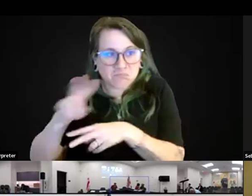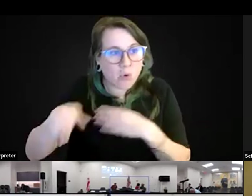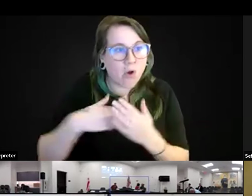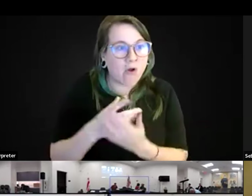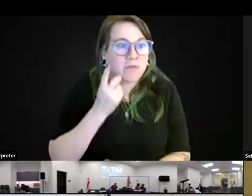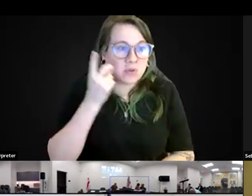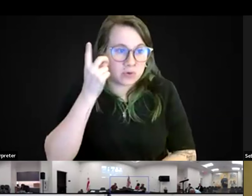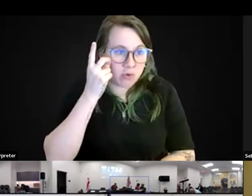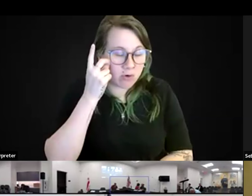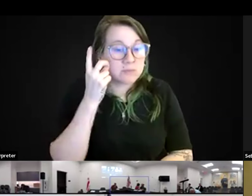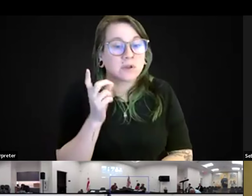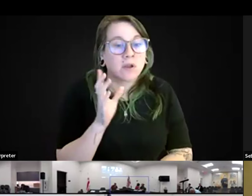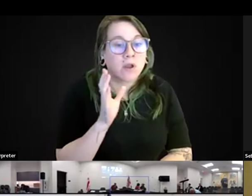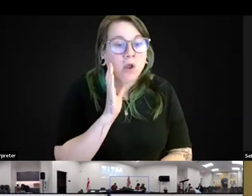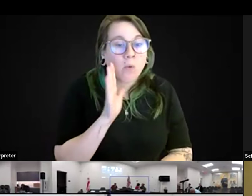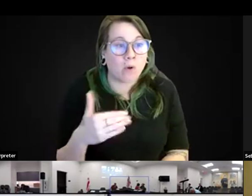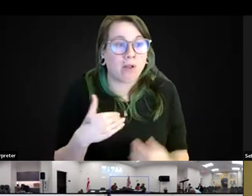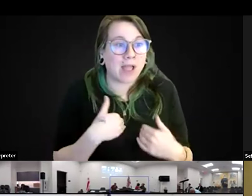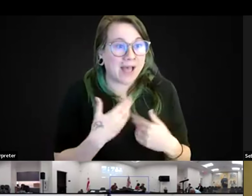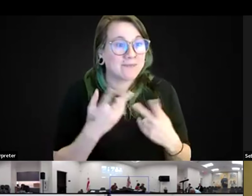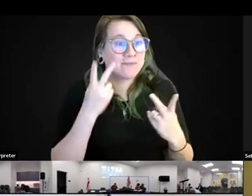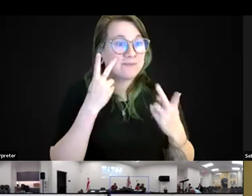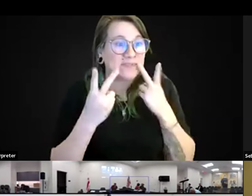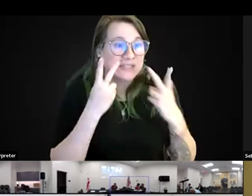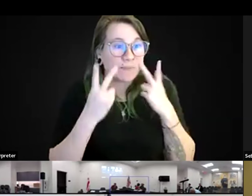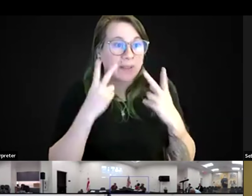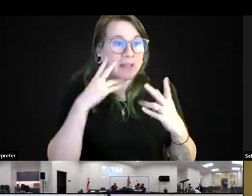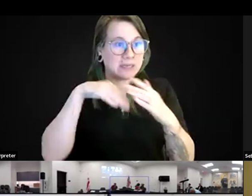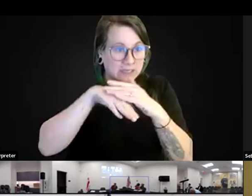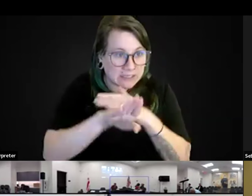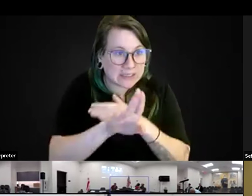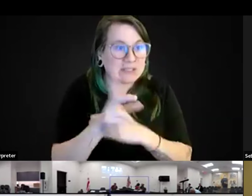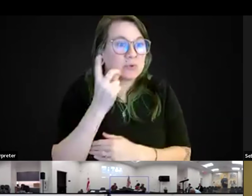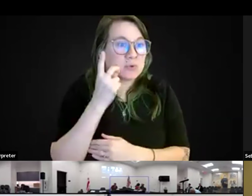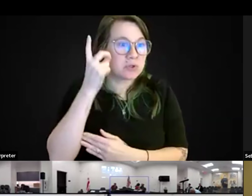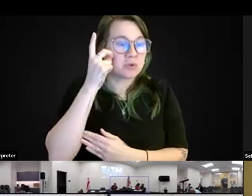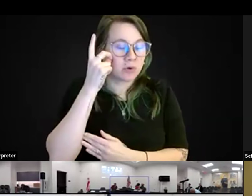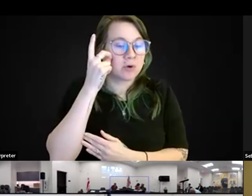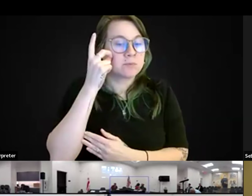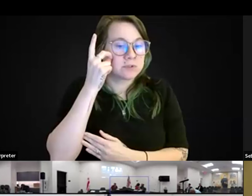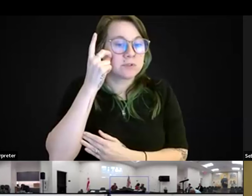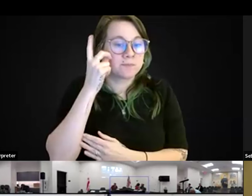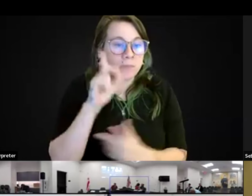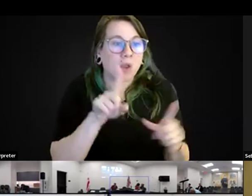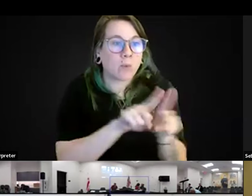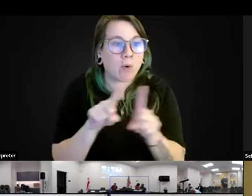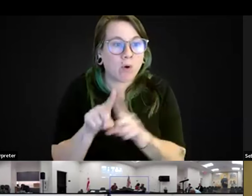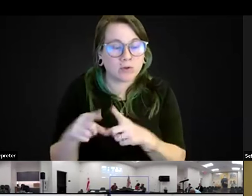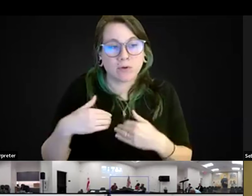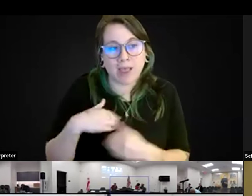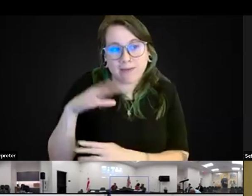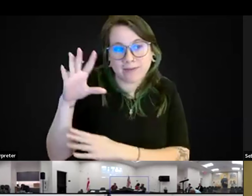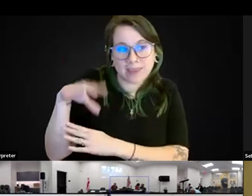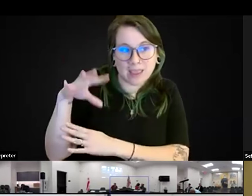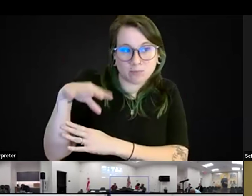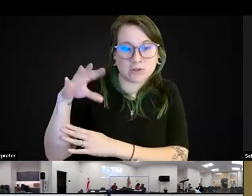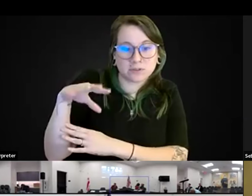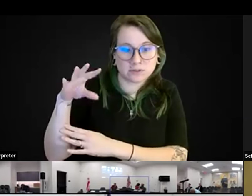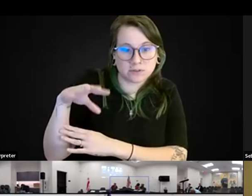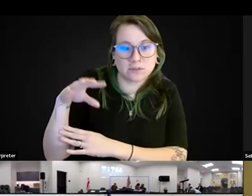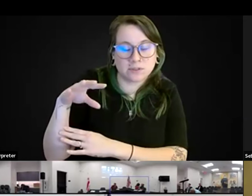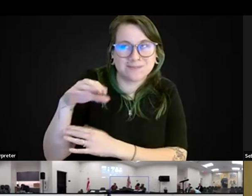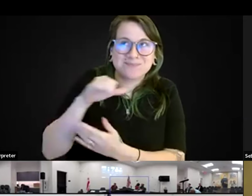The door will have visibility leading into the dorms, and we also have cameras.